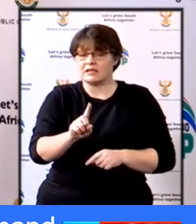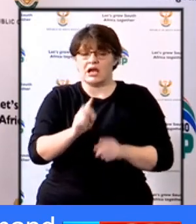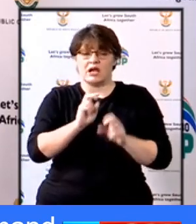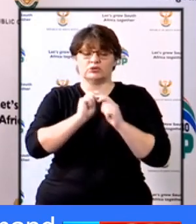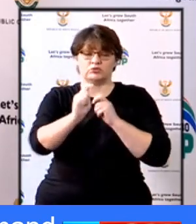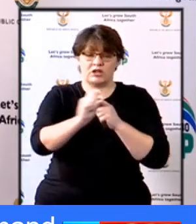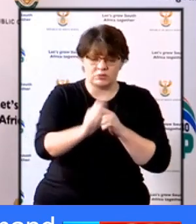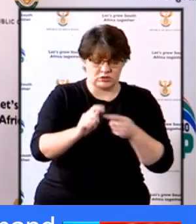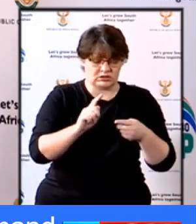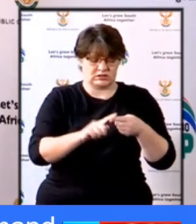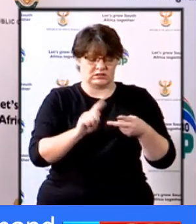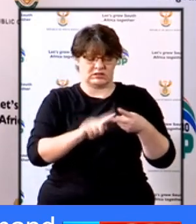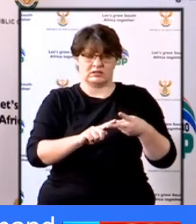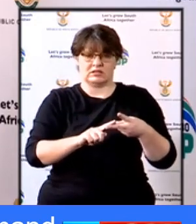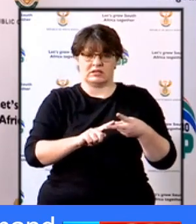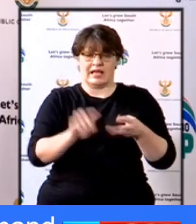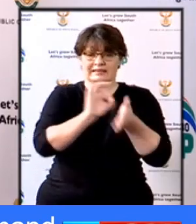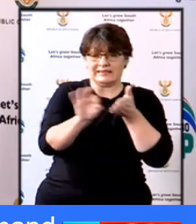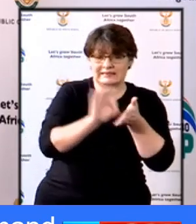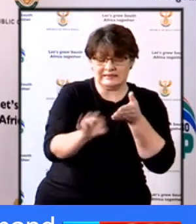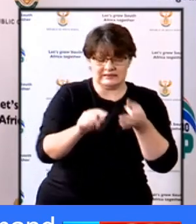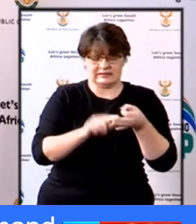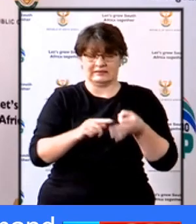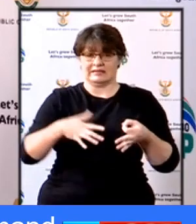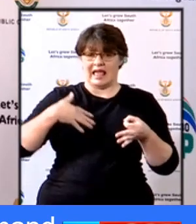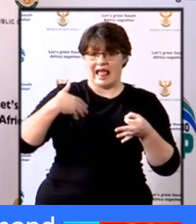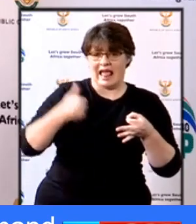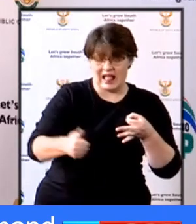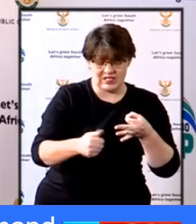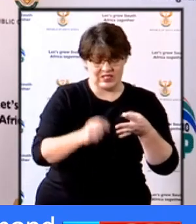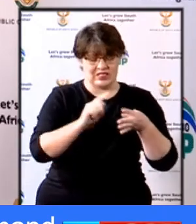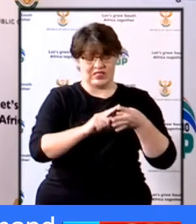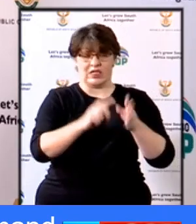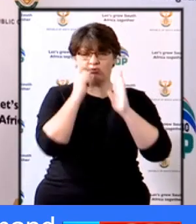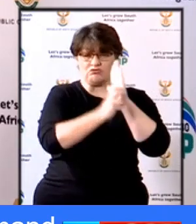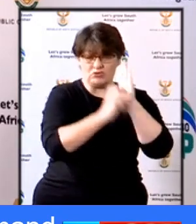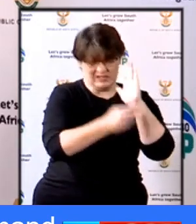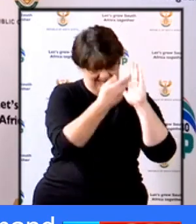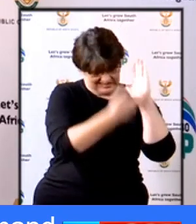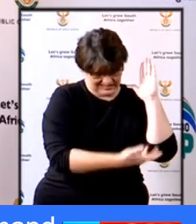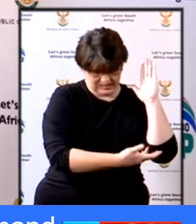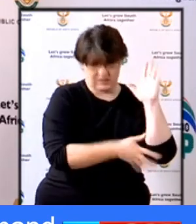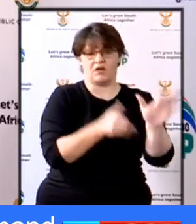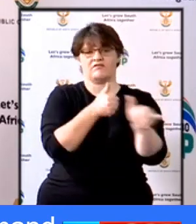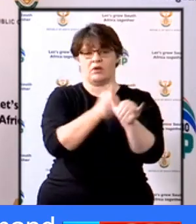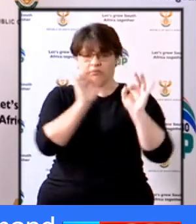hygiene, health, and social distancing protocols and guidelines are observed.